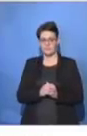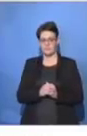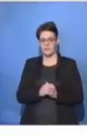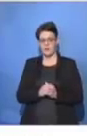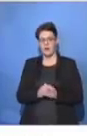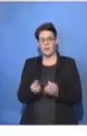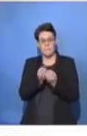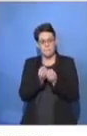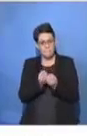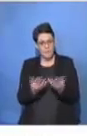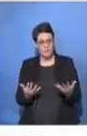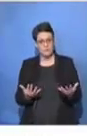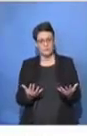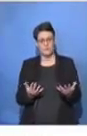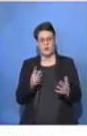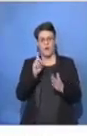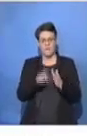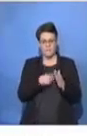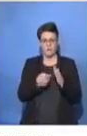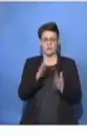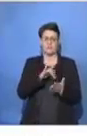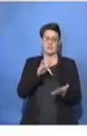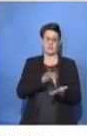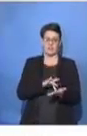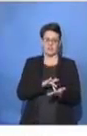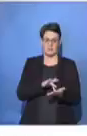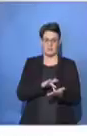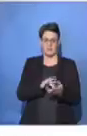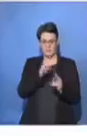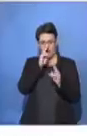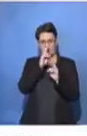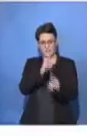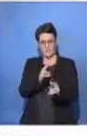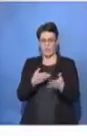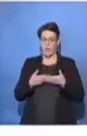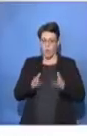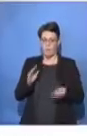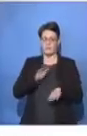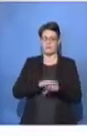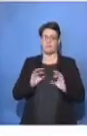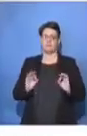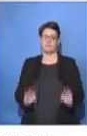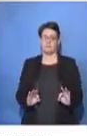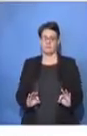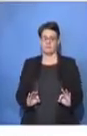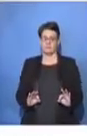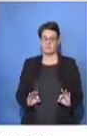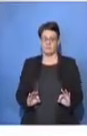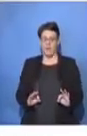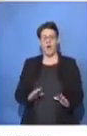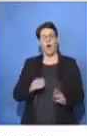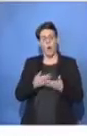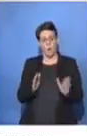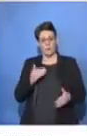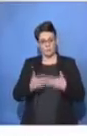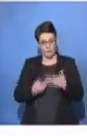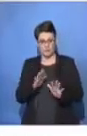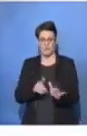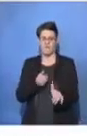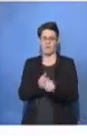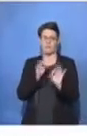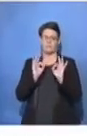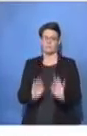that most of voting stations visited opened on time and opening procedures were